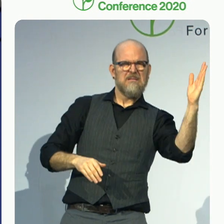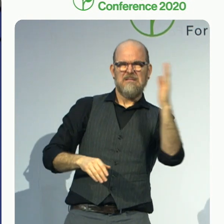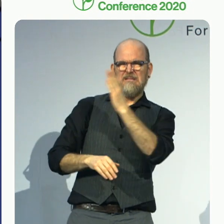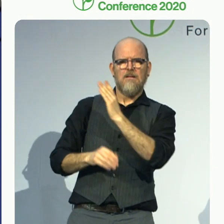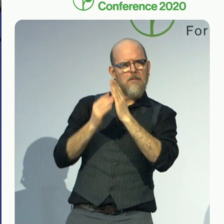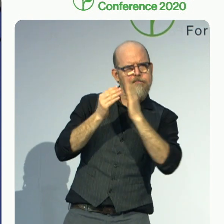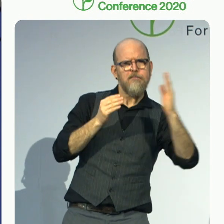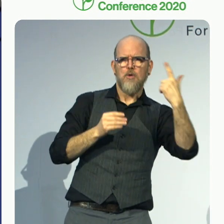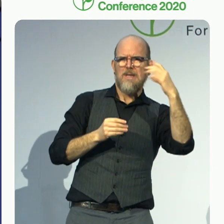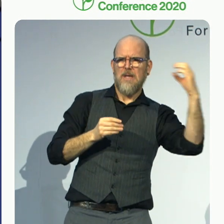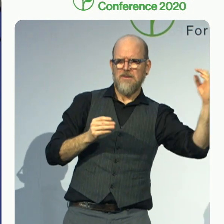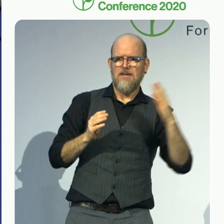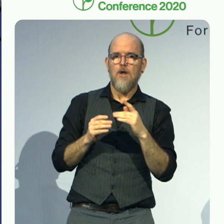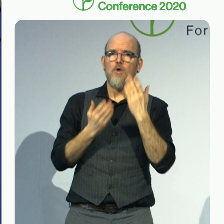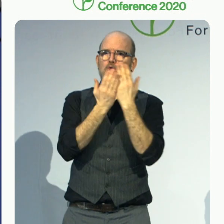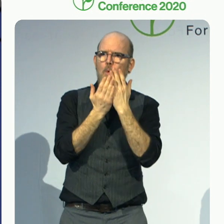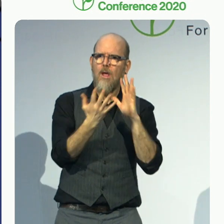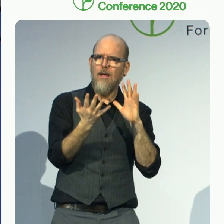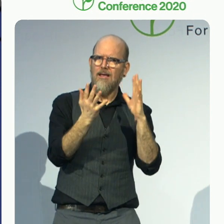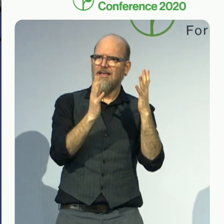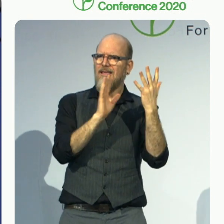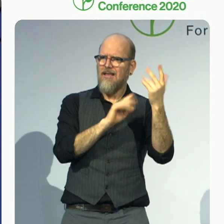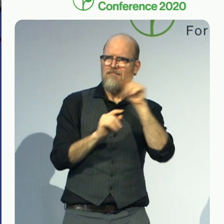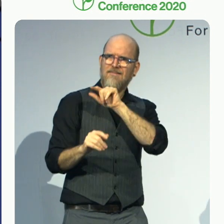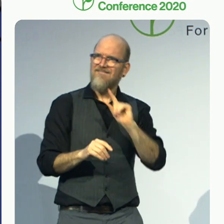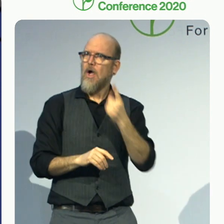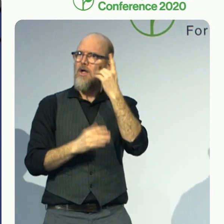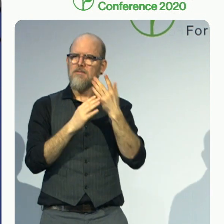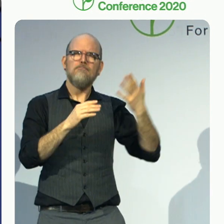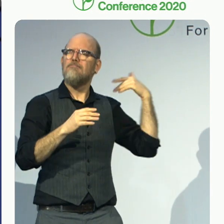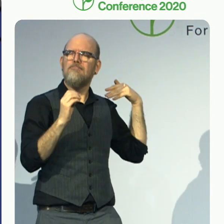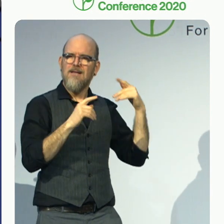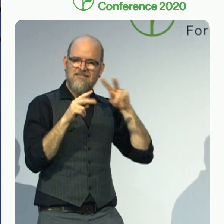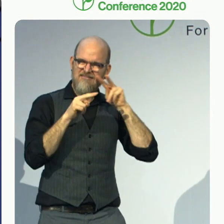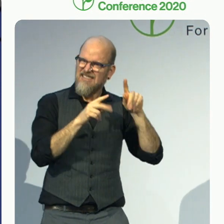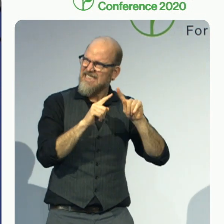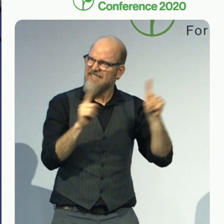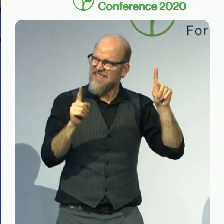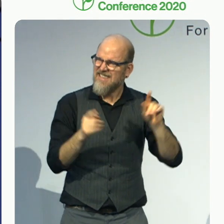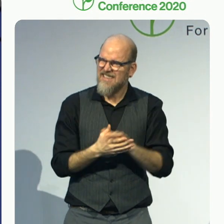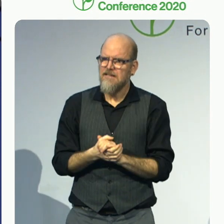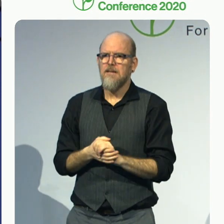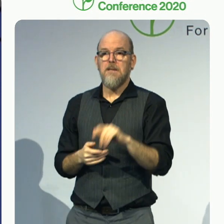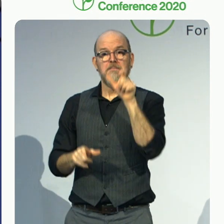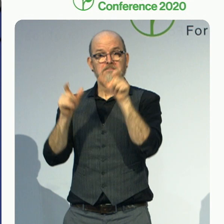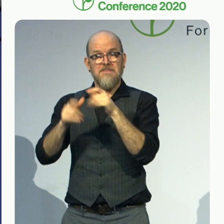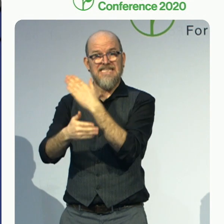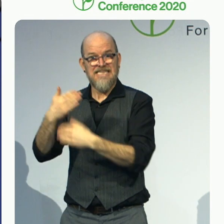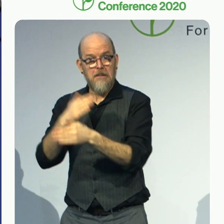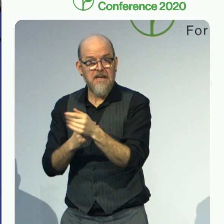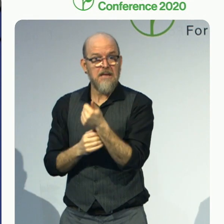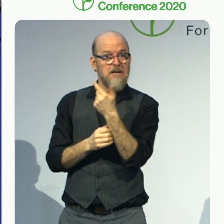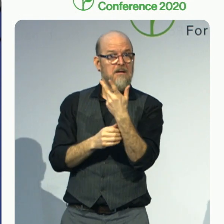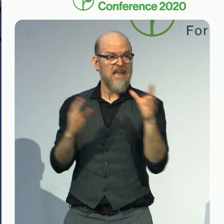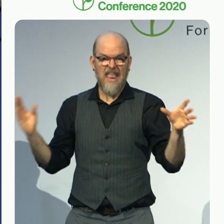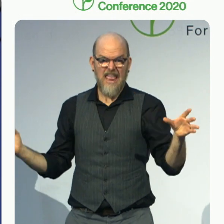that time, disabled people were thought to have no place in society or as institutions. So schools